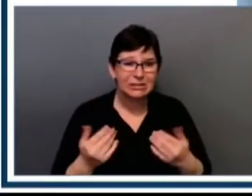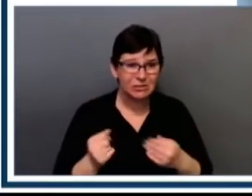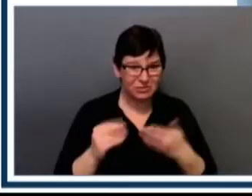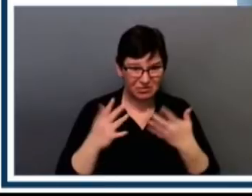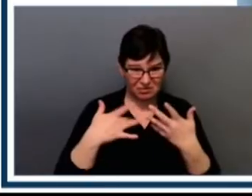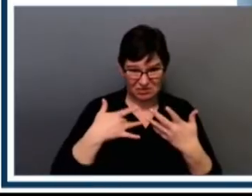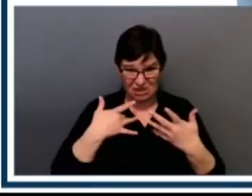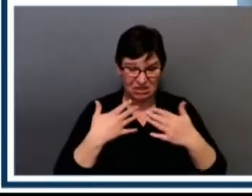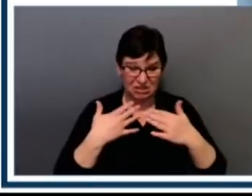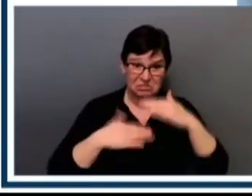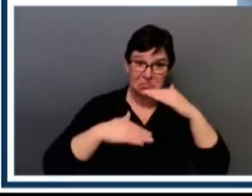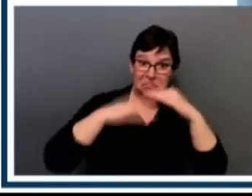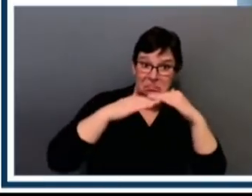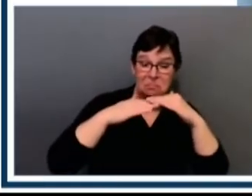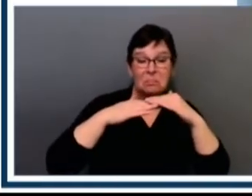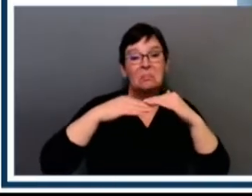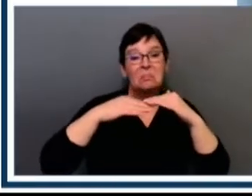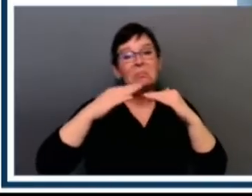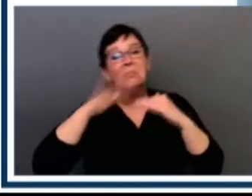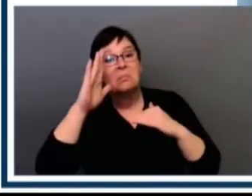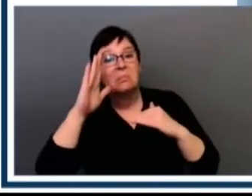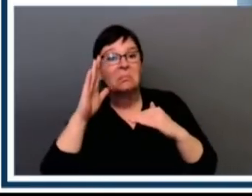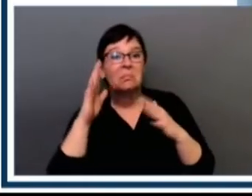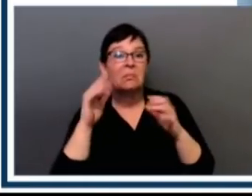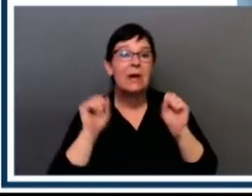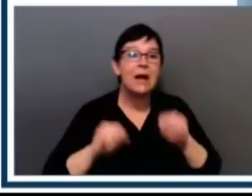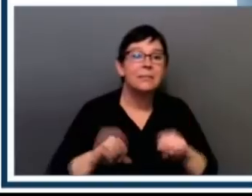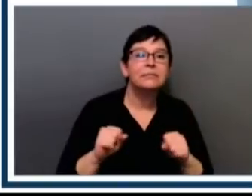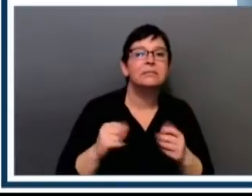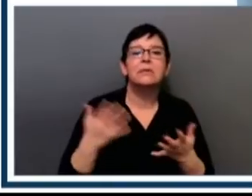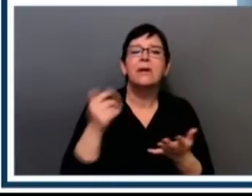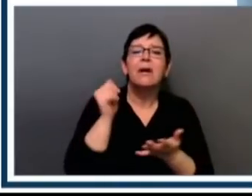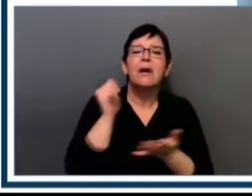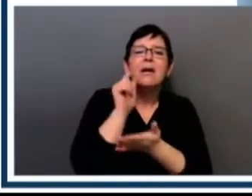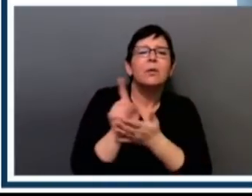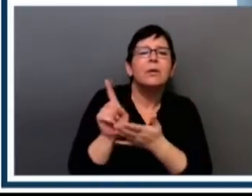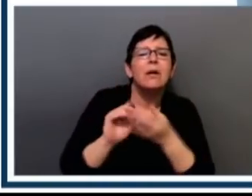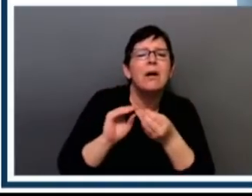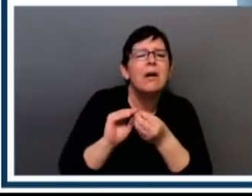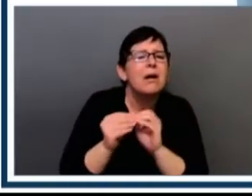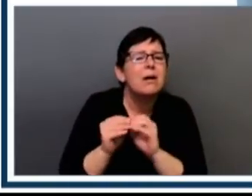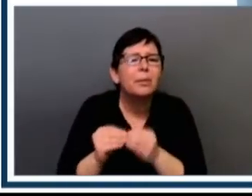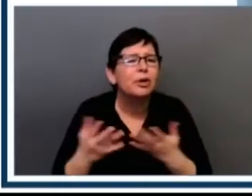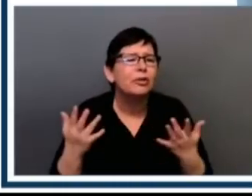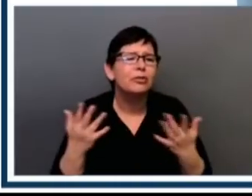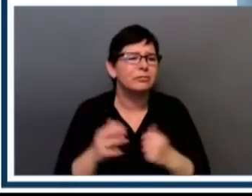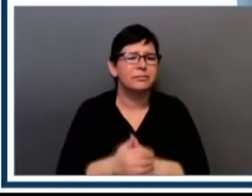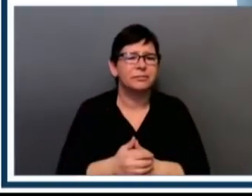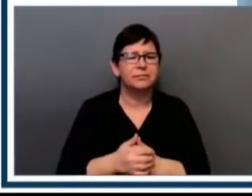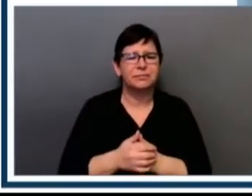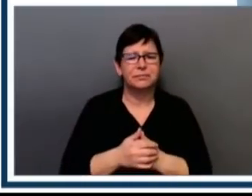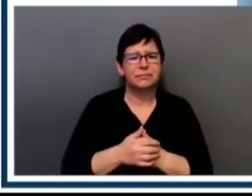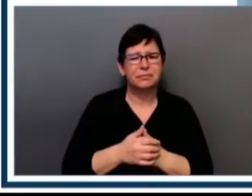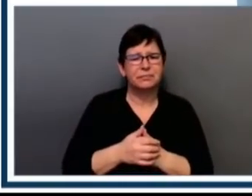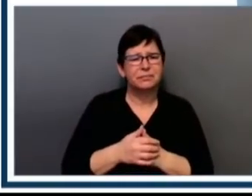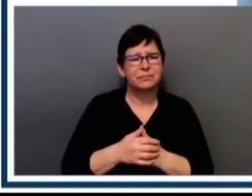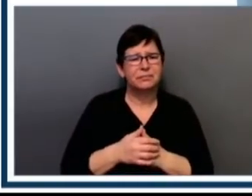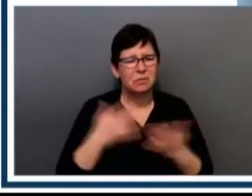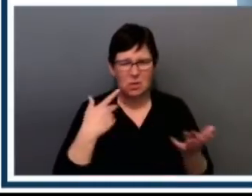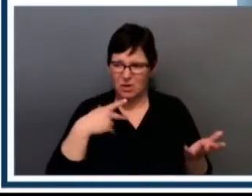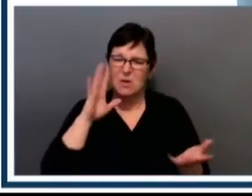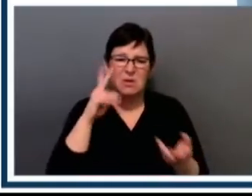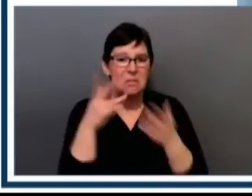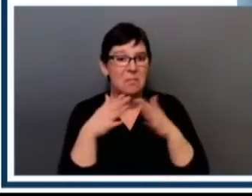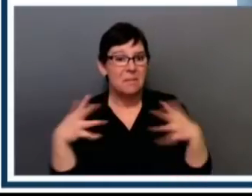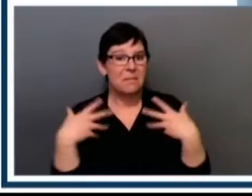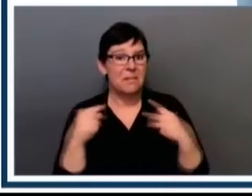average number of weekly new admissions, and that is well trending downwards, and because that is a reflection of the virus activity in the